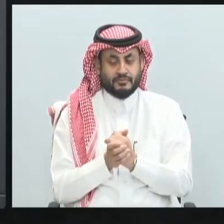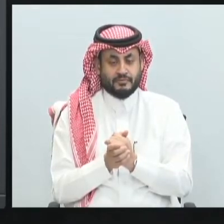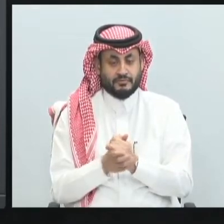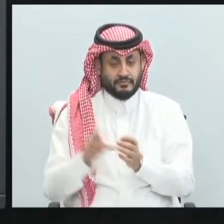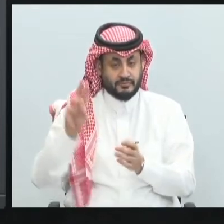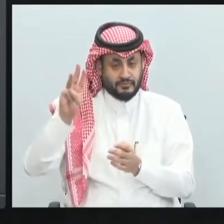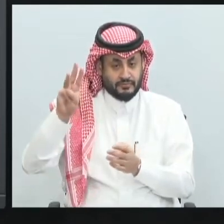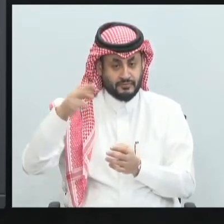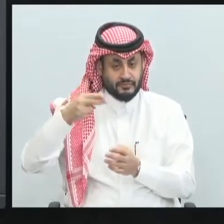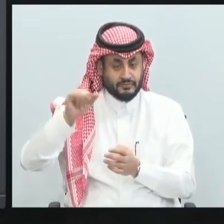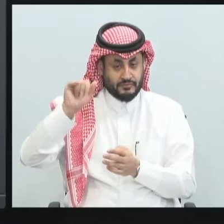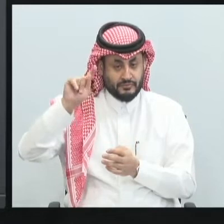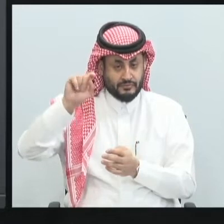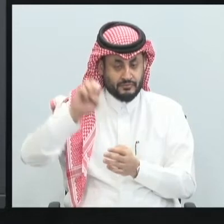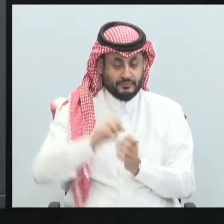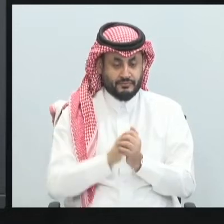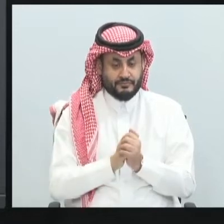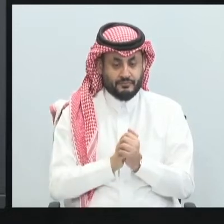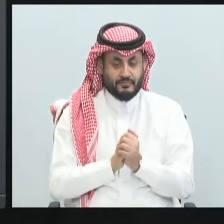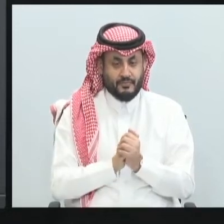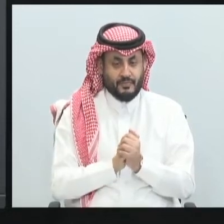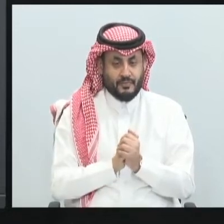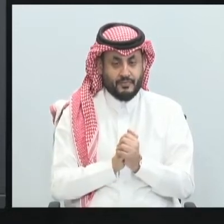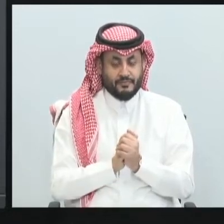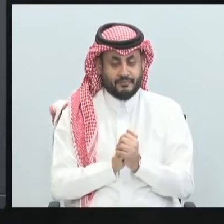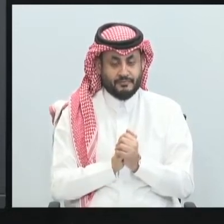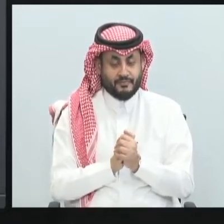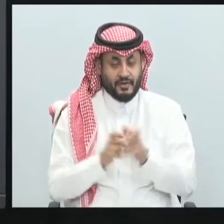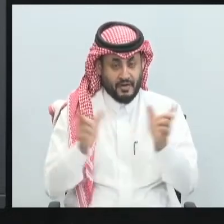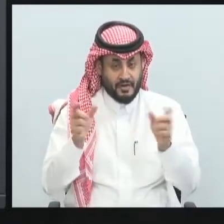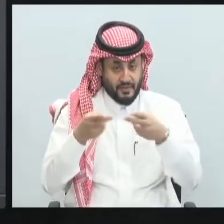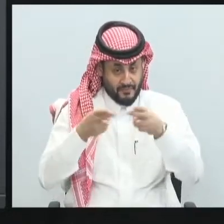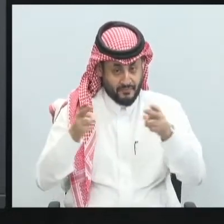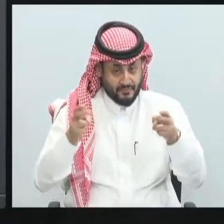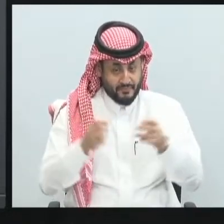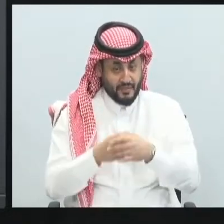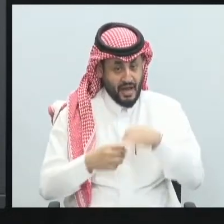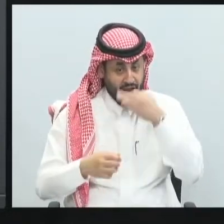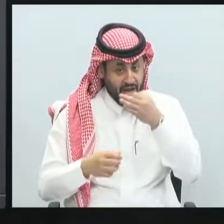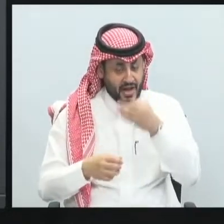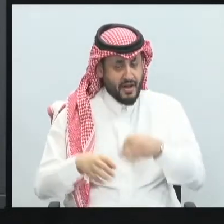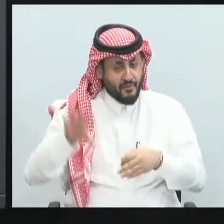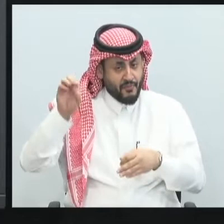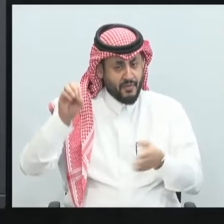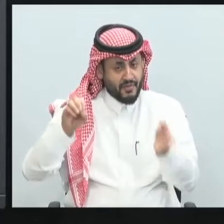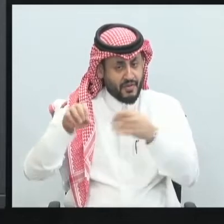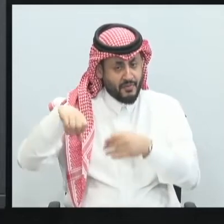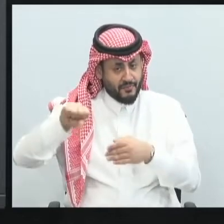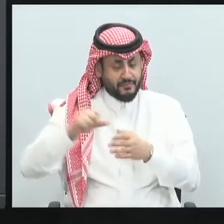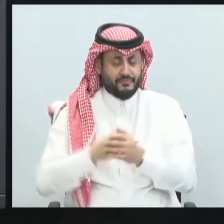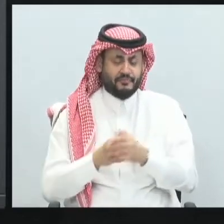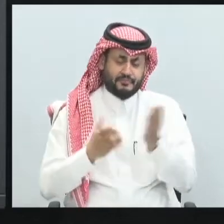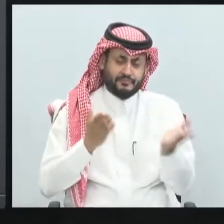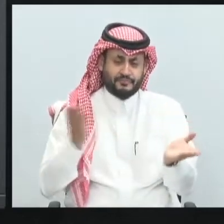white, white. Okay? So here, W is silent, and here, H is silent. Okay? So sometimes like